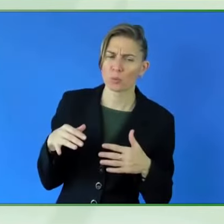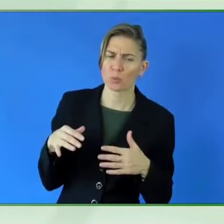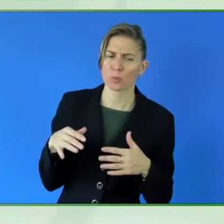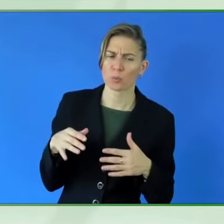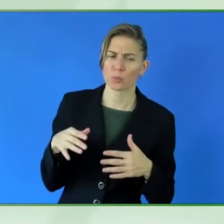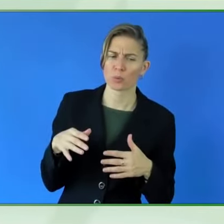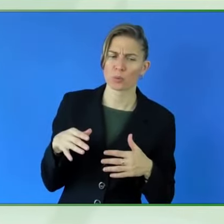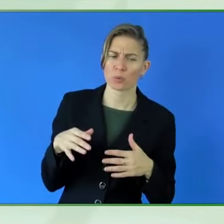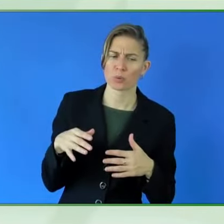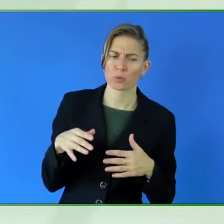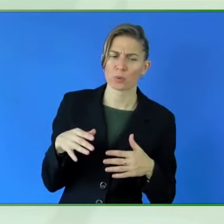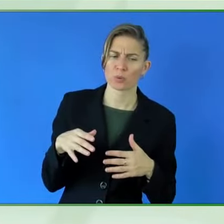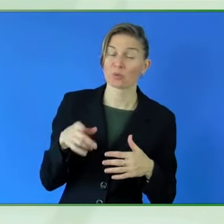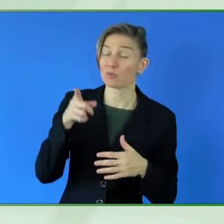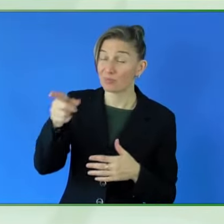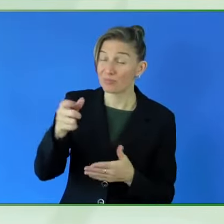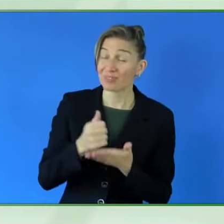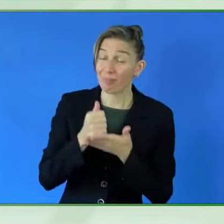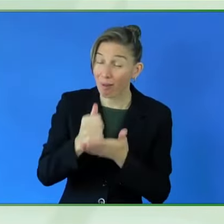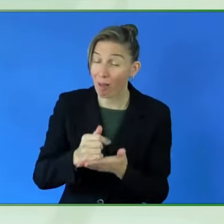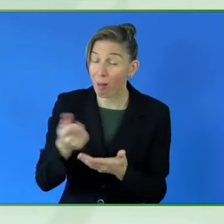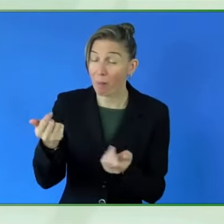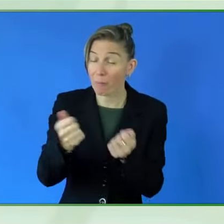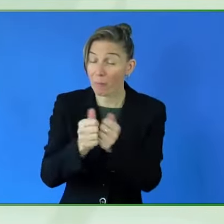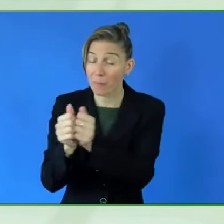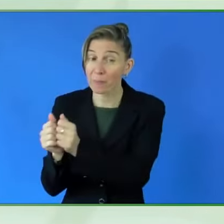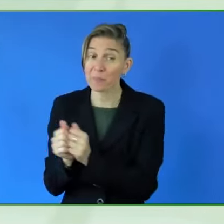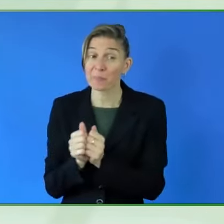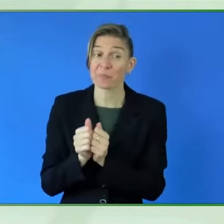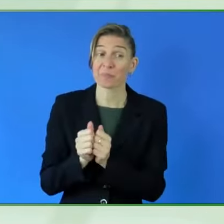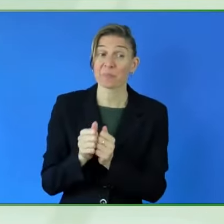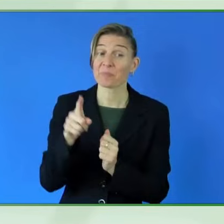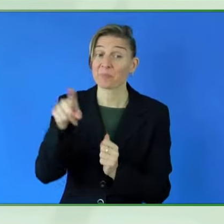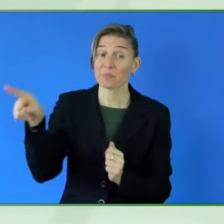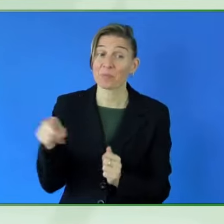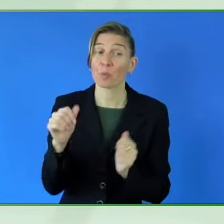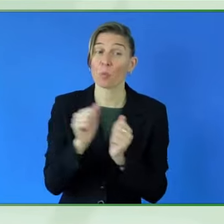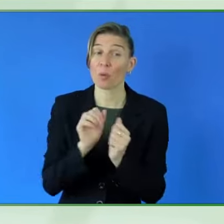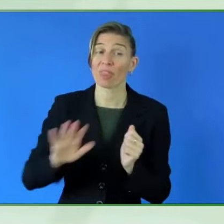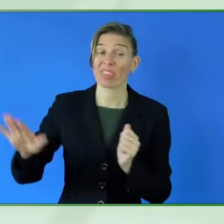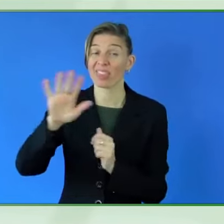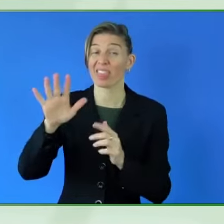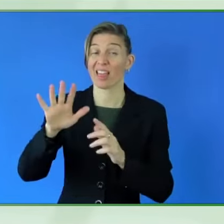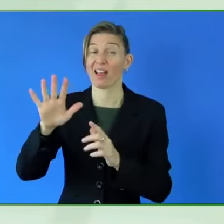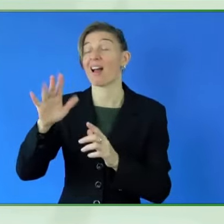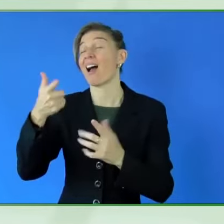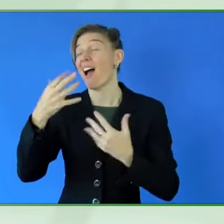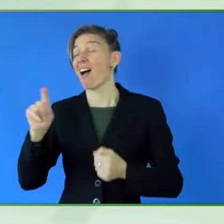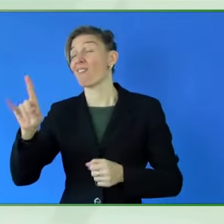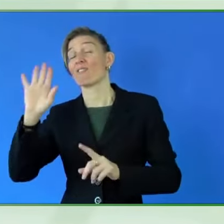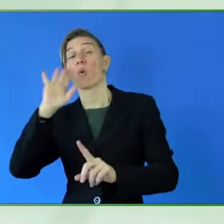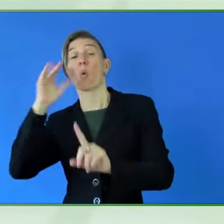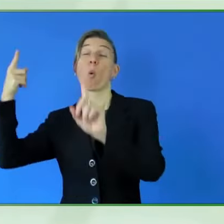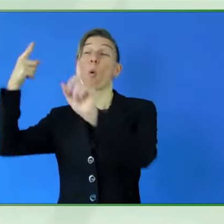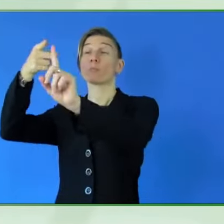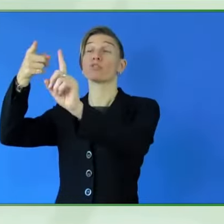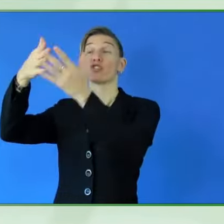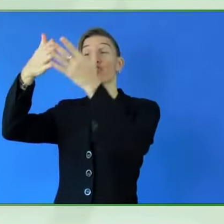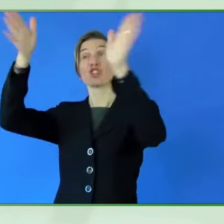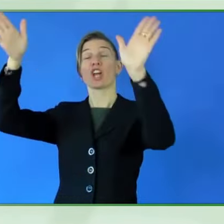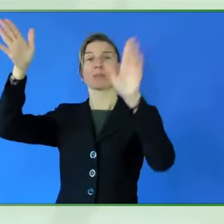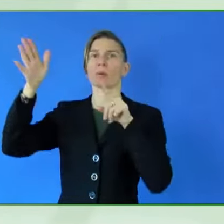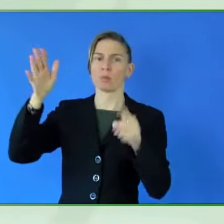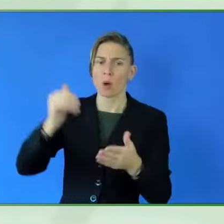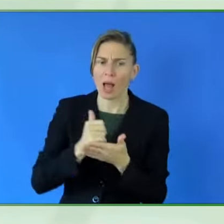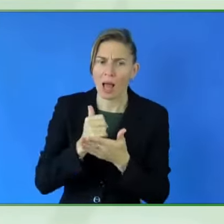these partners see how this work aligns with their greater objectives and other objectives, which is really a beautiful